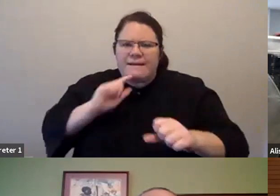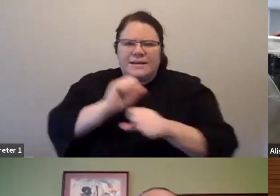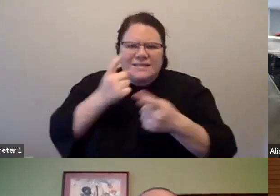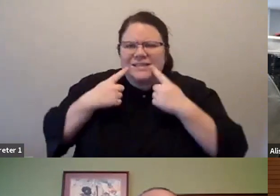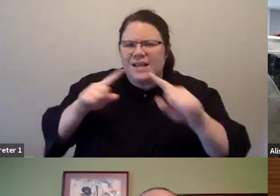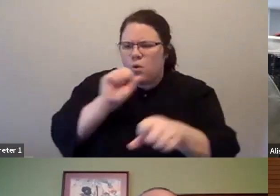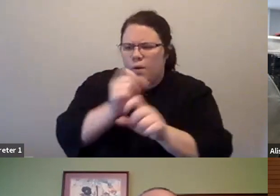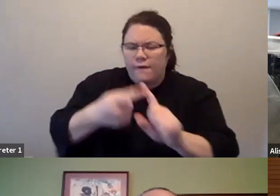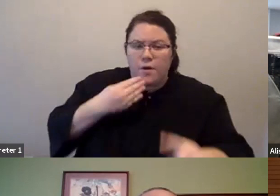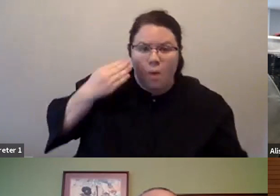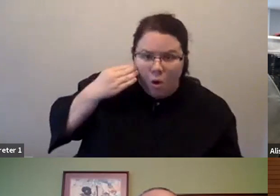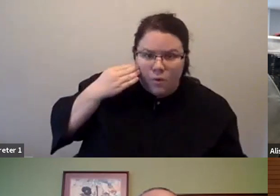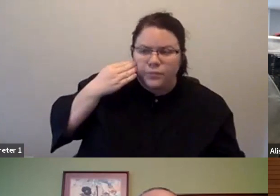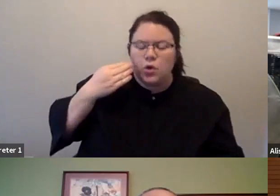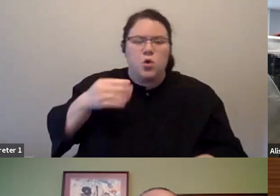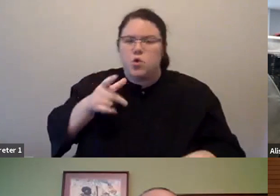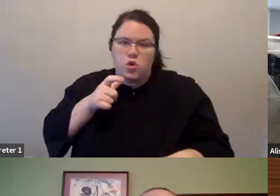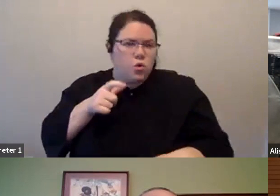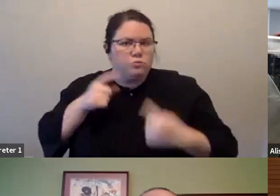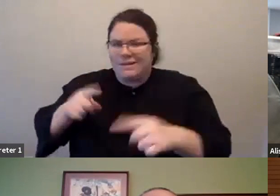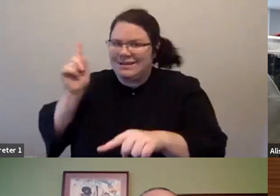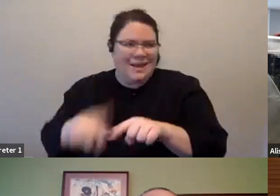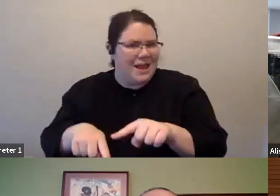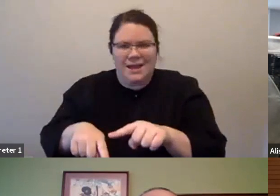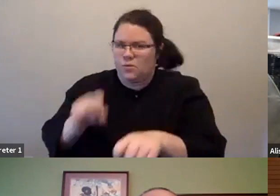which were not. We were able to